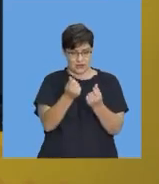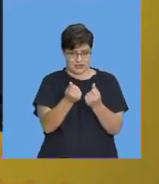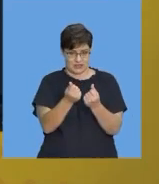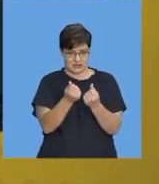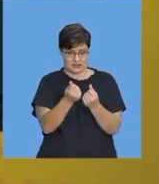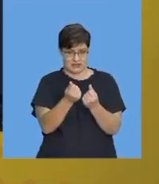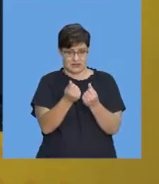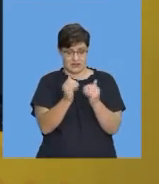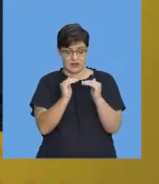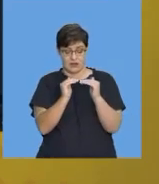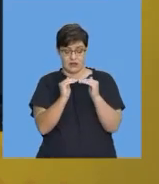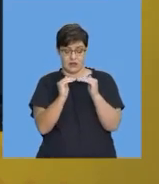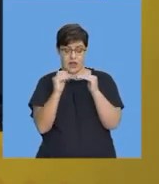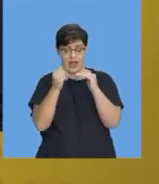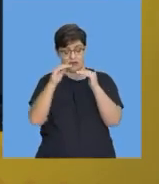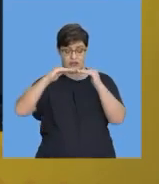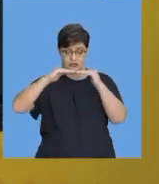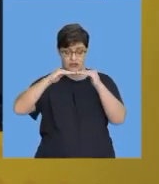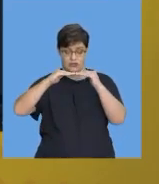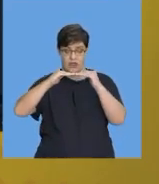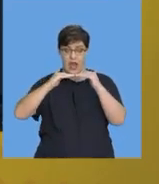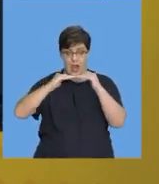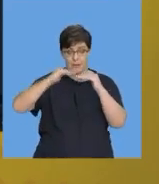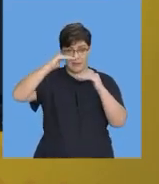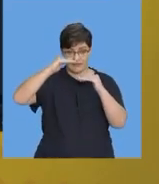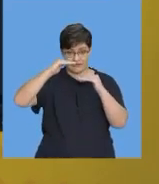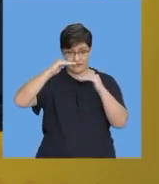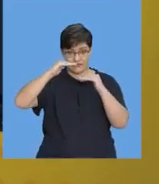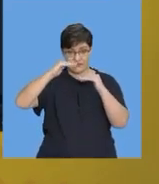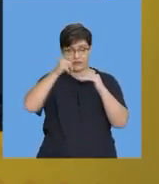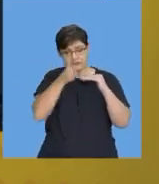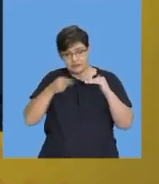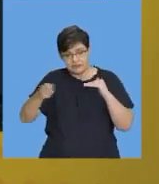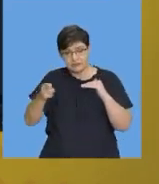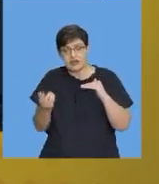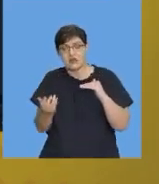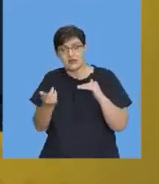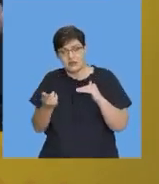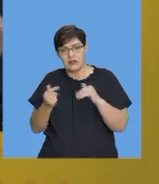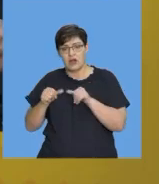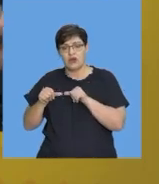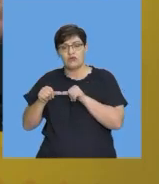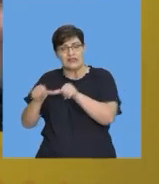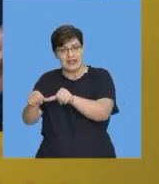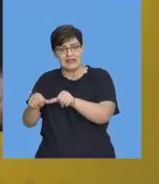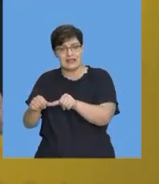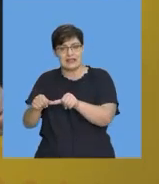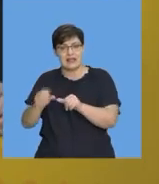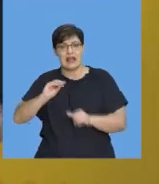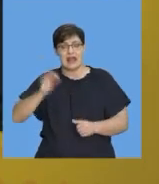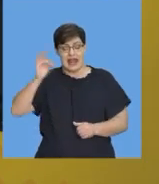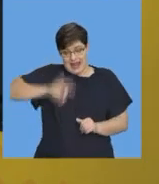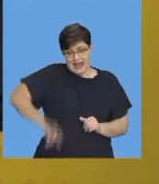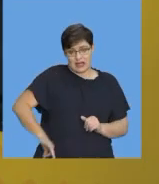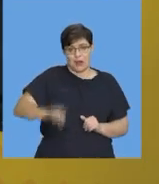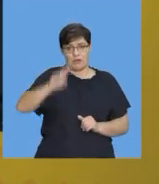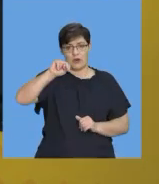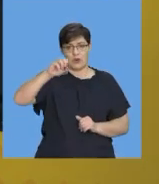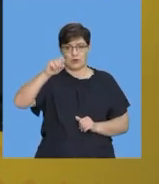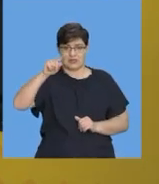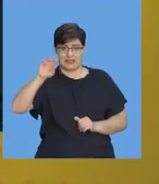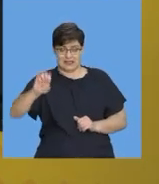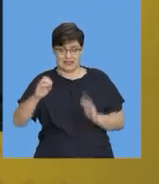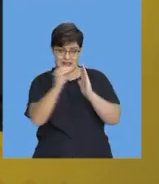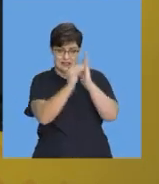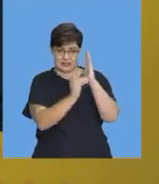The price above the average price is going to go to your retained income note. I repeat,